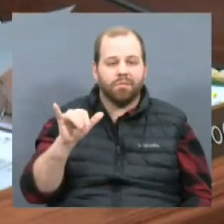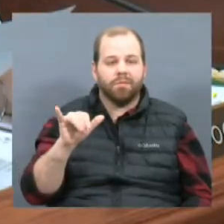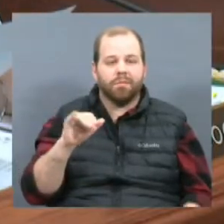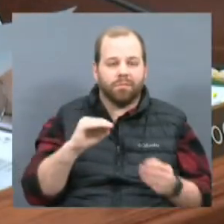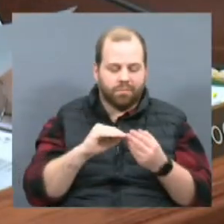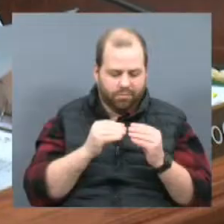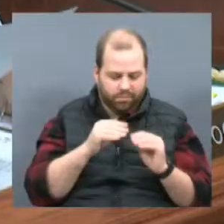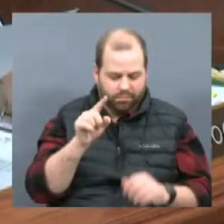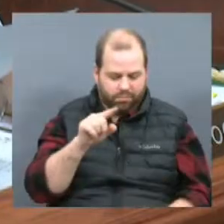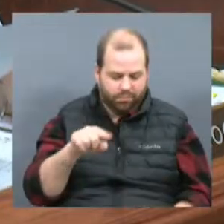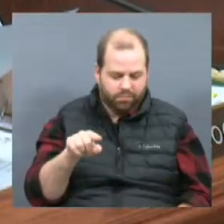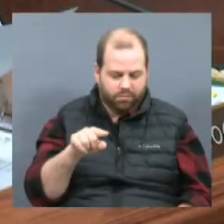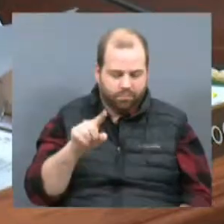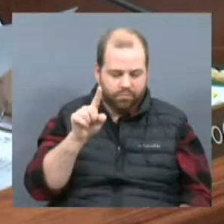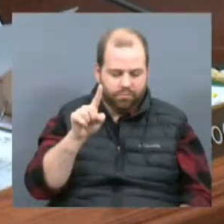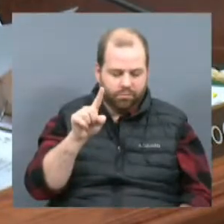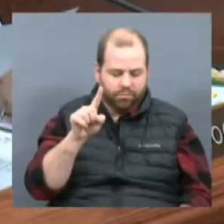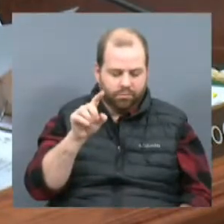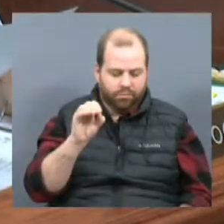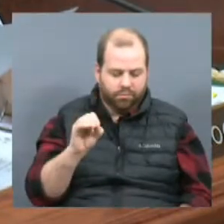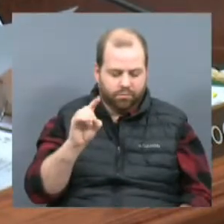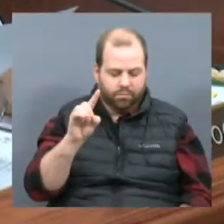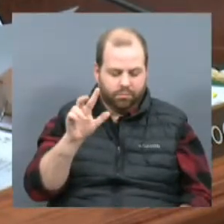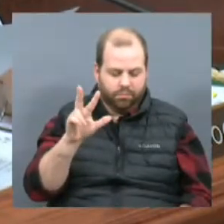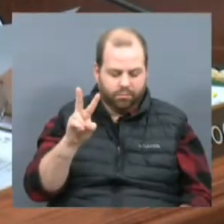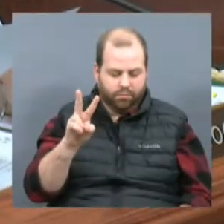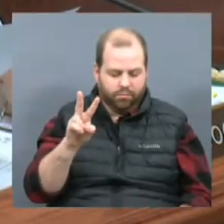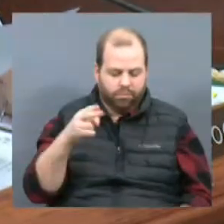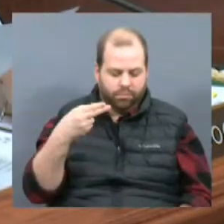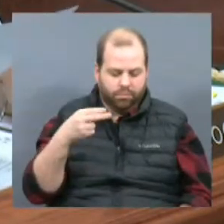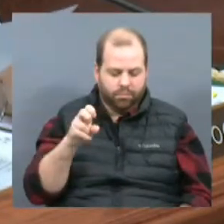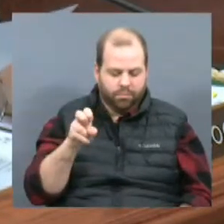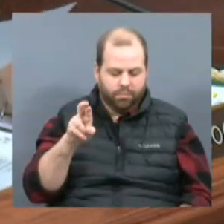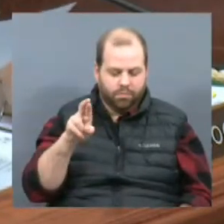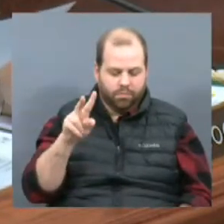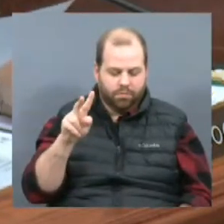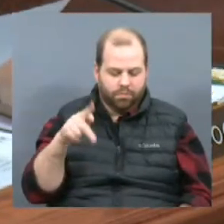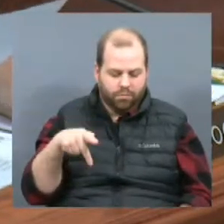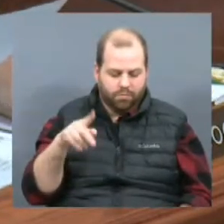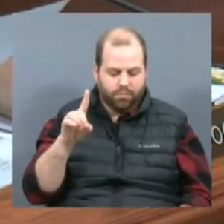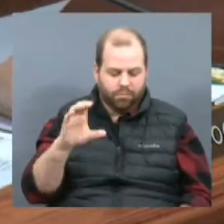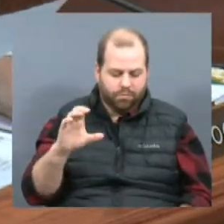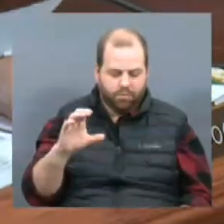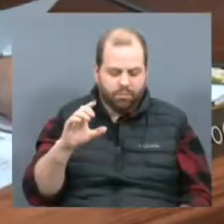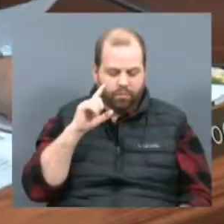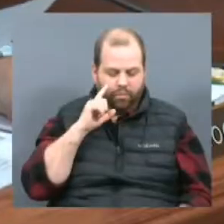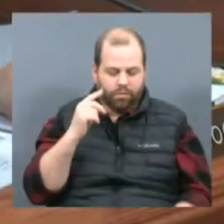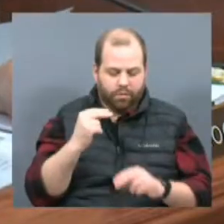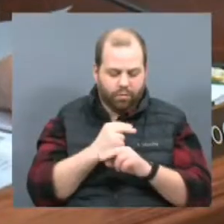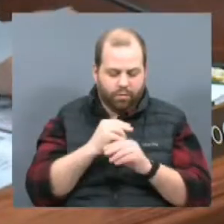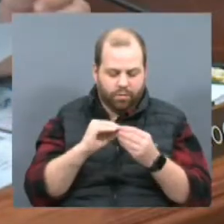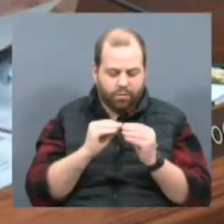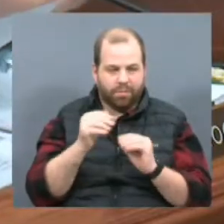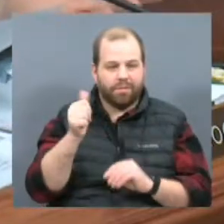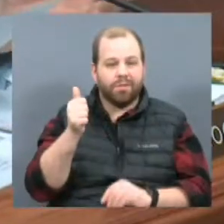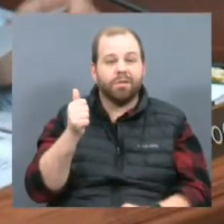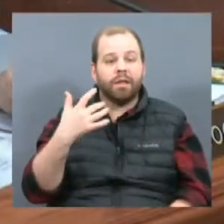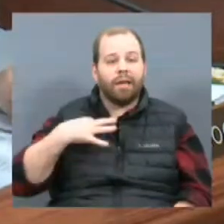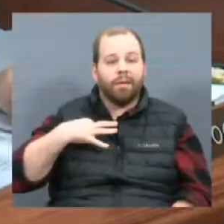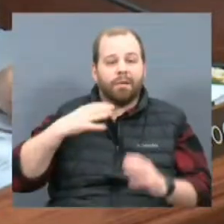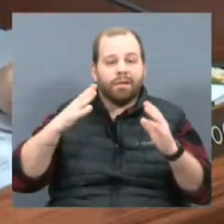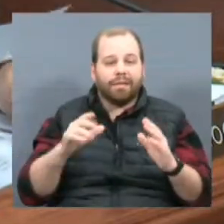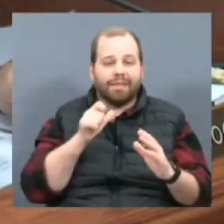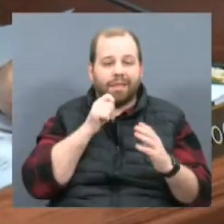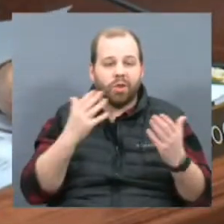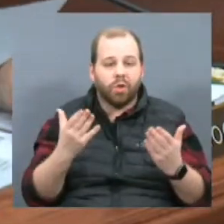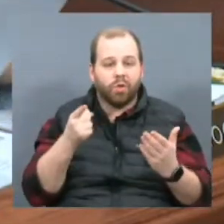Z 10132, Hoover PDC. Yes. South side of Goodson Road at Highway 10. The applicant is not here due to the fact that